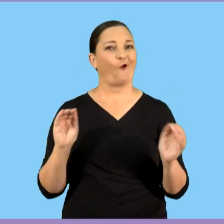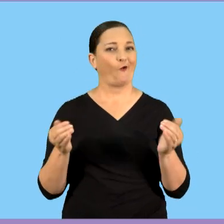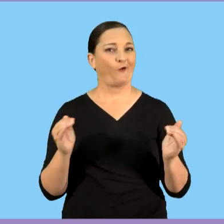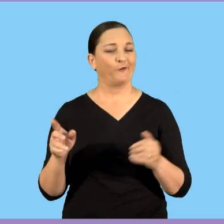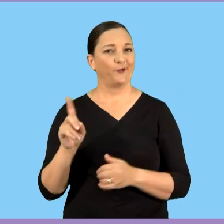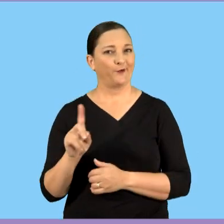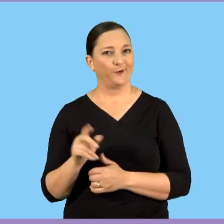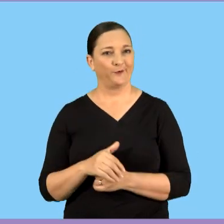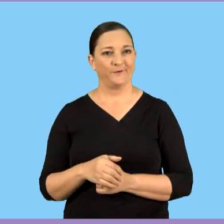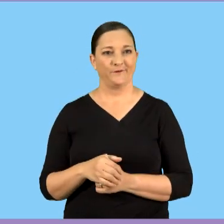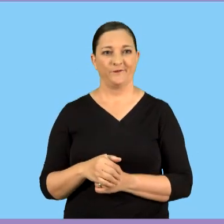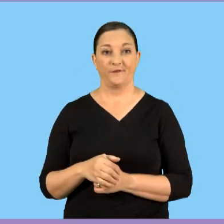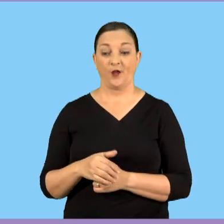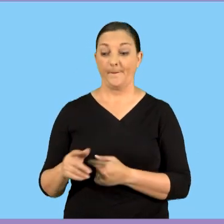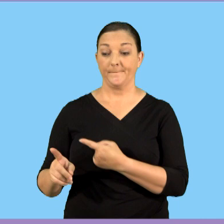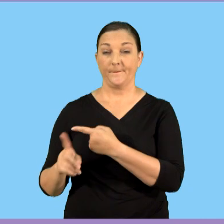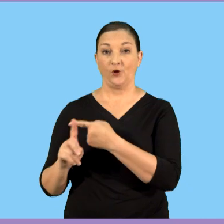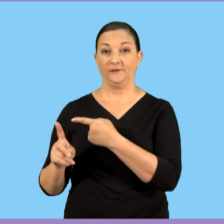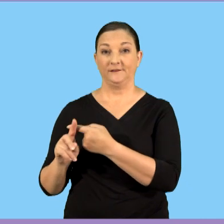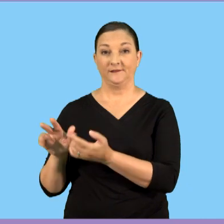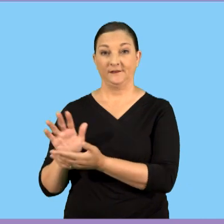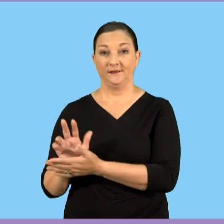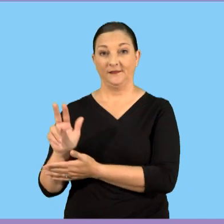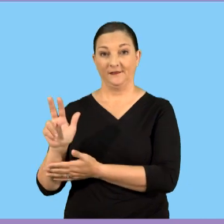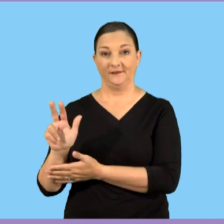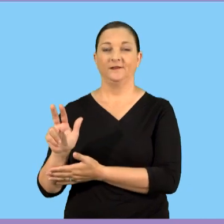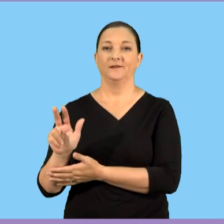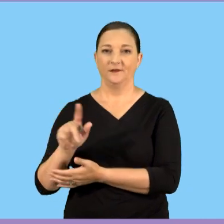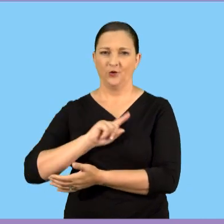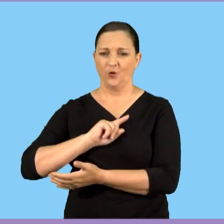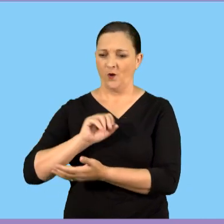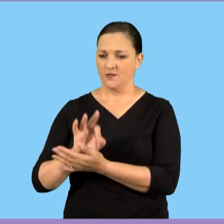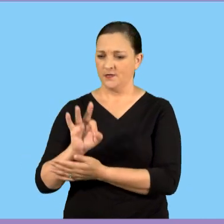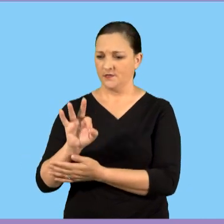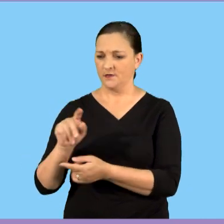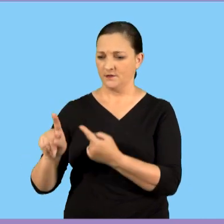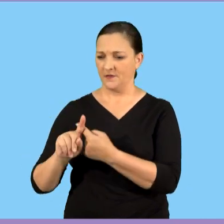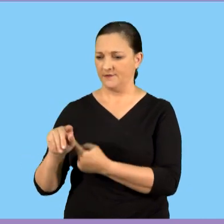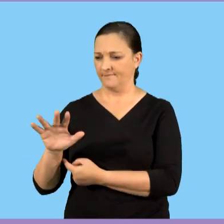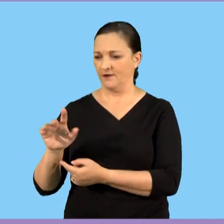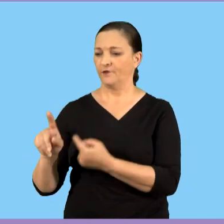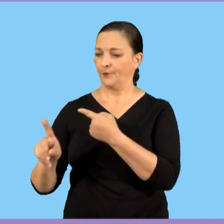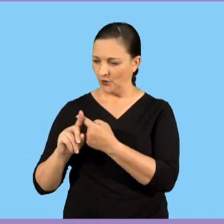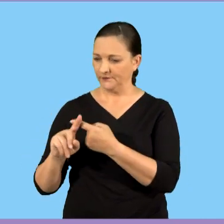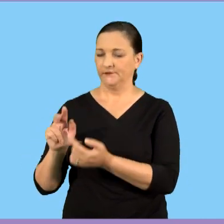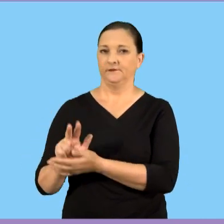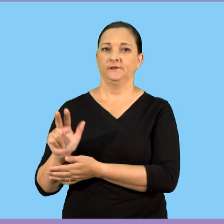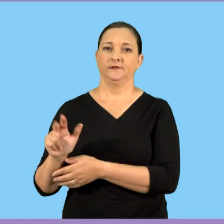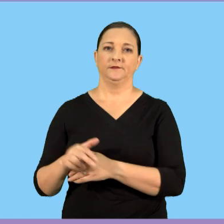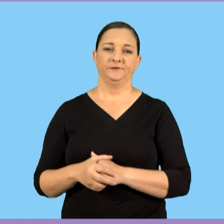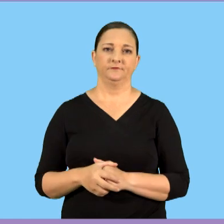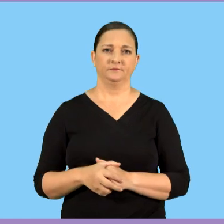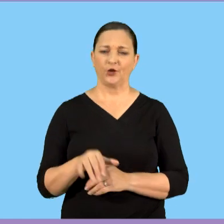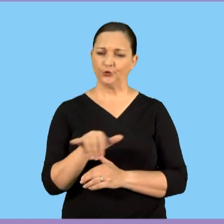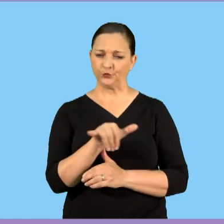to compare that with a +18, because 13 plus 5 is a